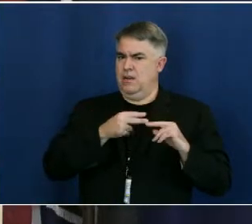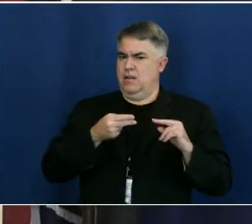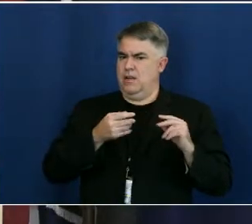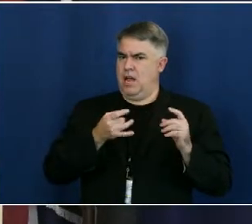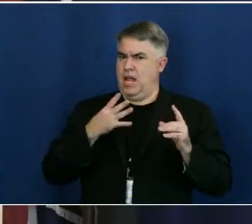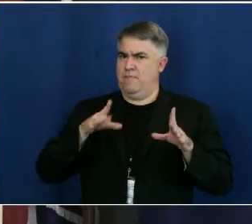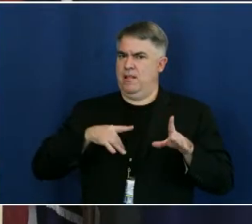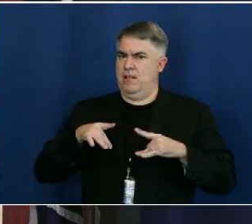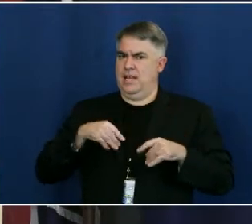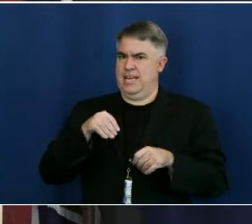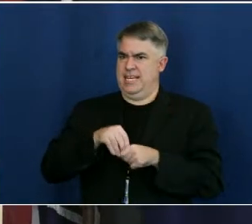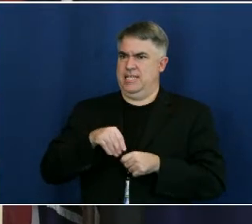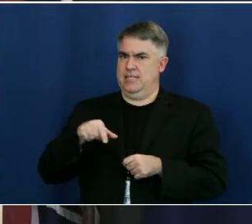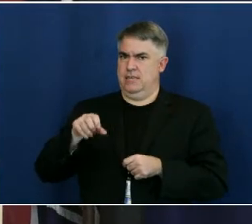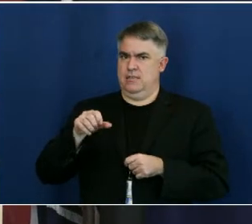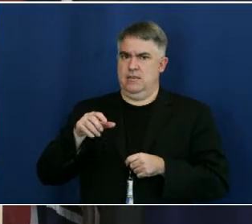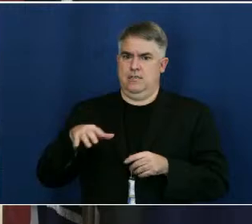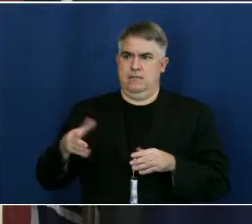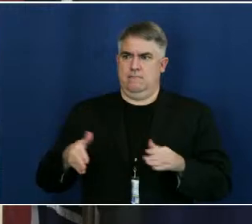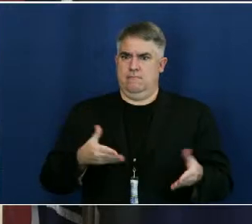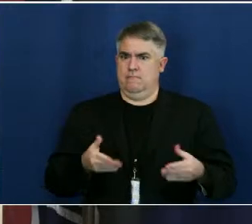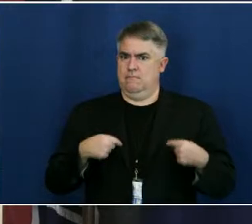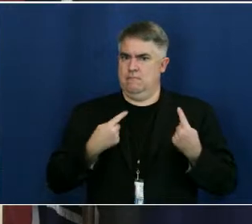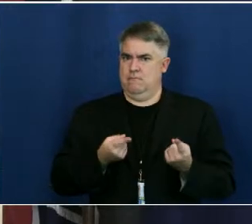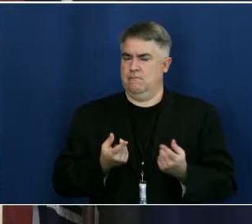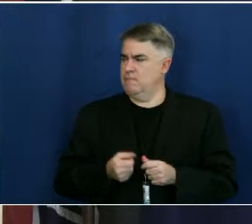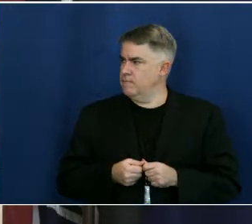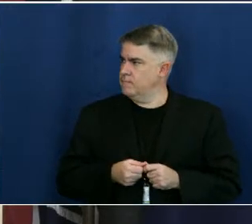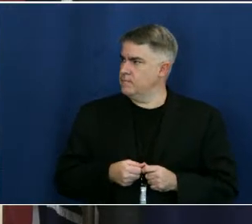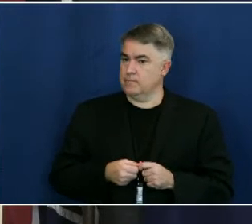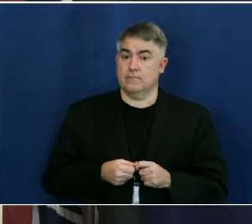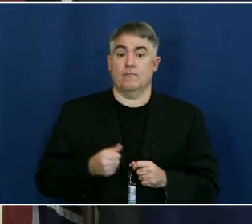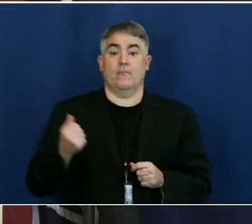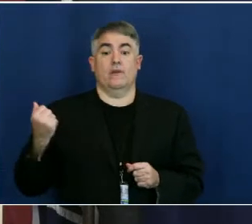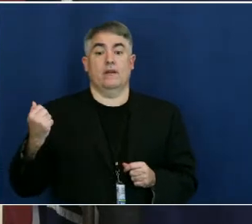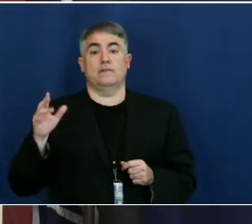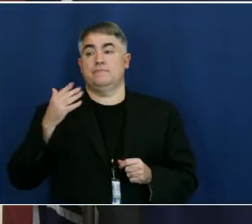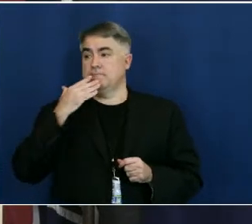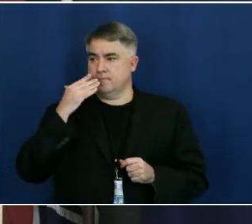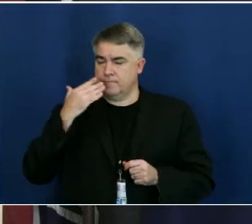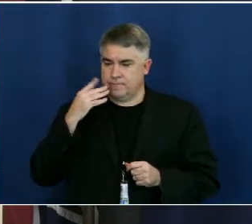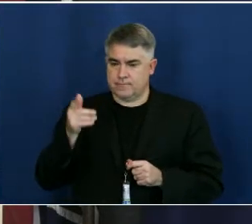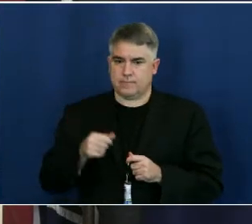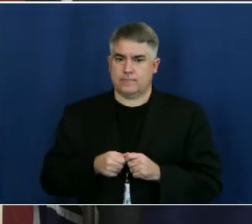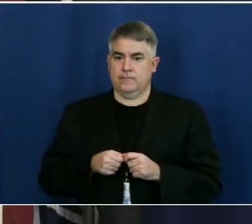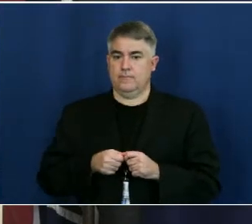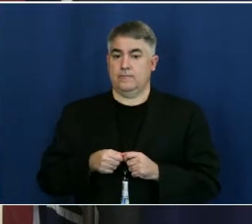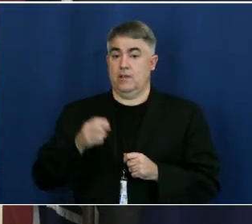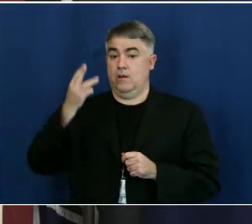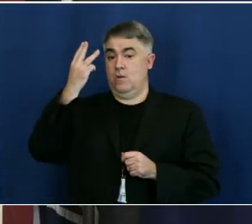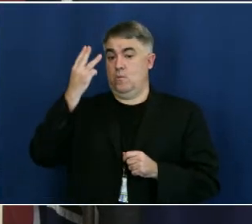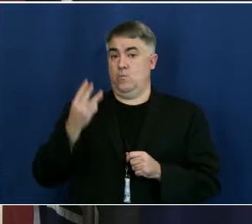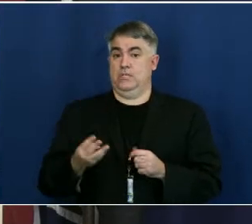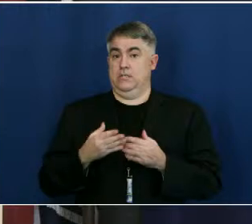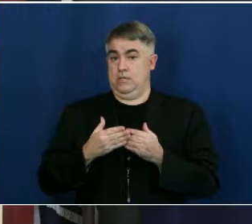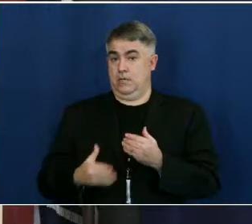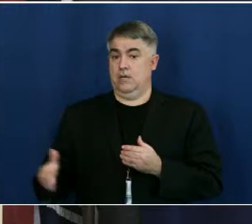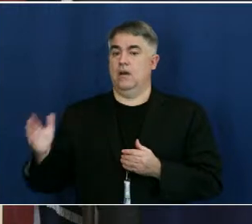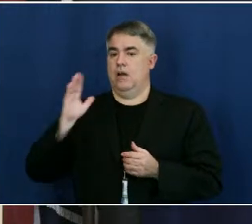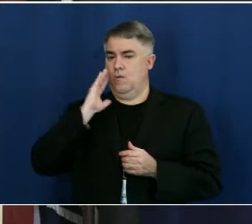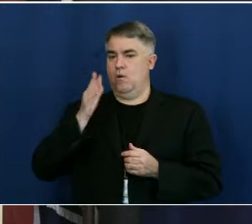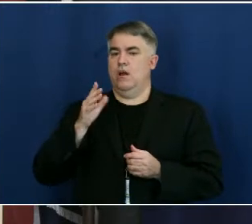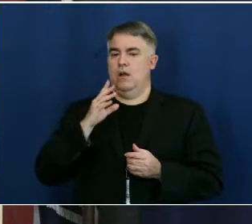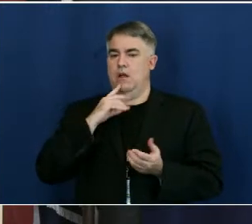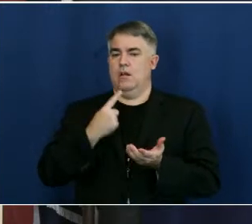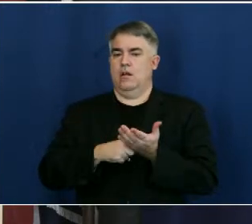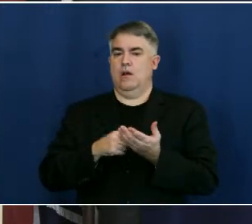Thank you for that question. We are going to be putting out a summary every Wednesday from now on the variant cases, so that'll